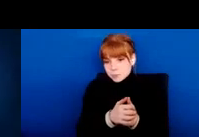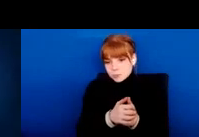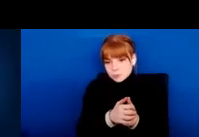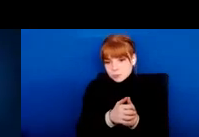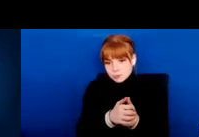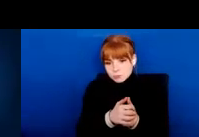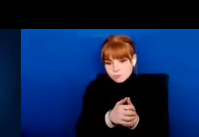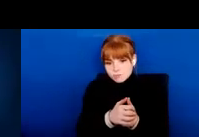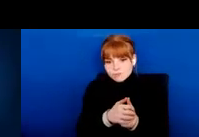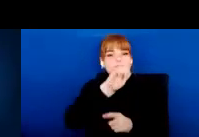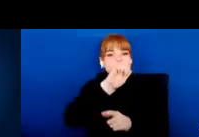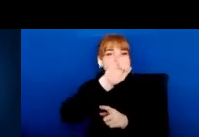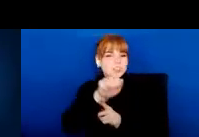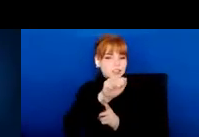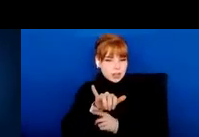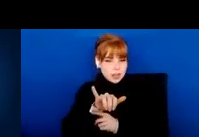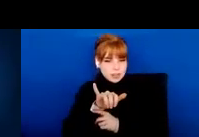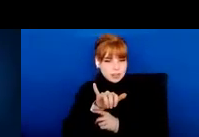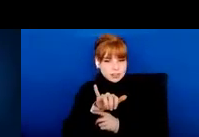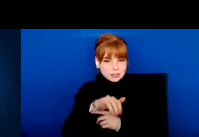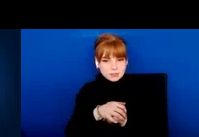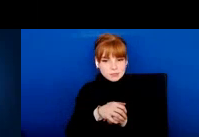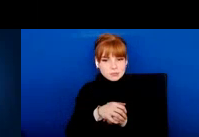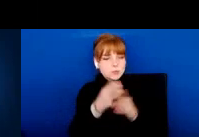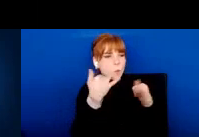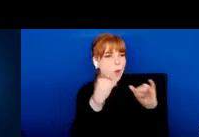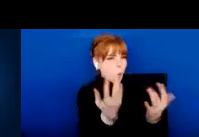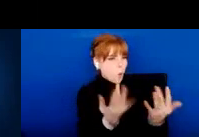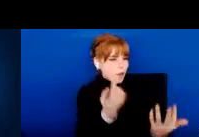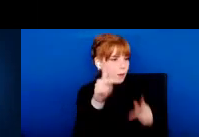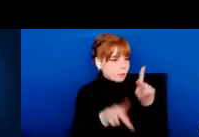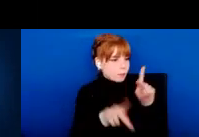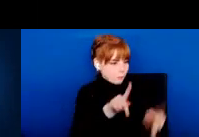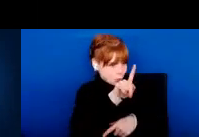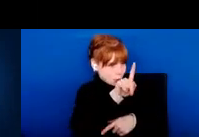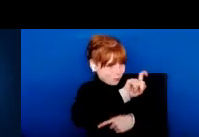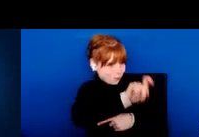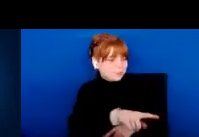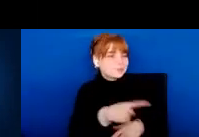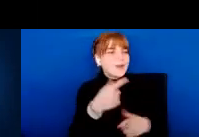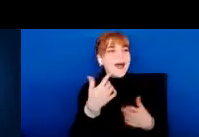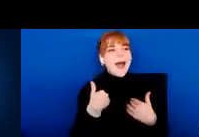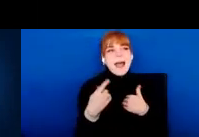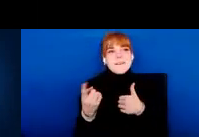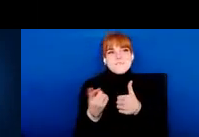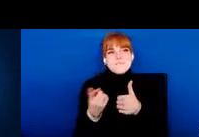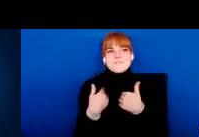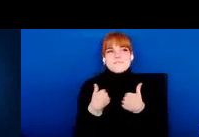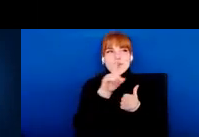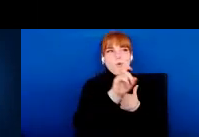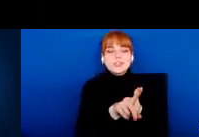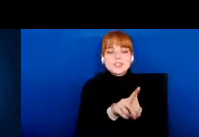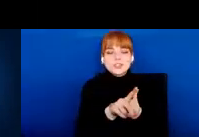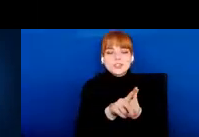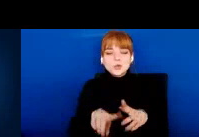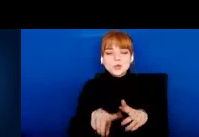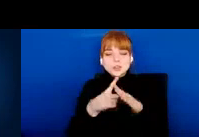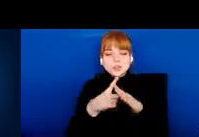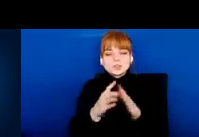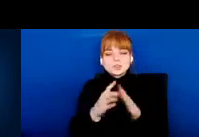Yeah. While we're waiting for people to ask questions, I'd like to ask a question to start off, and then we'll go to somebody else. So